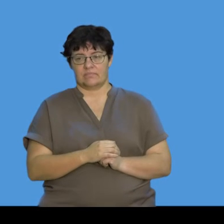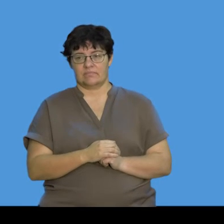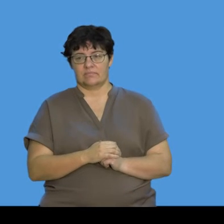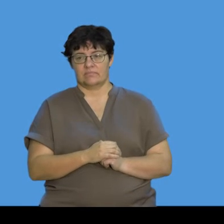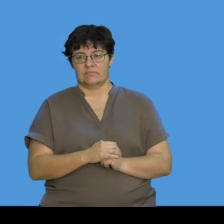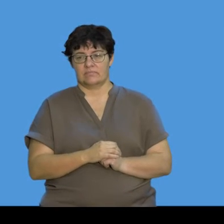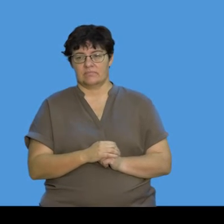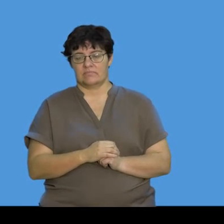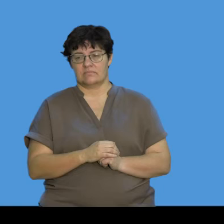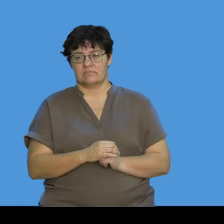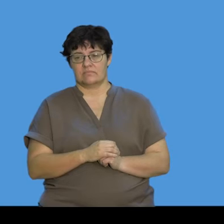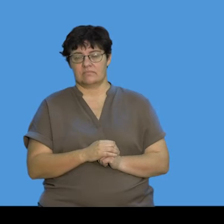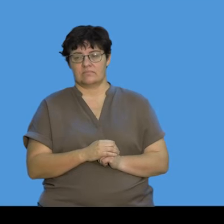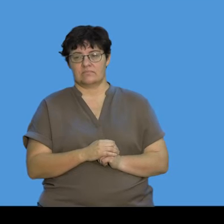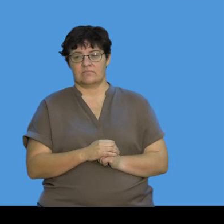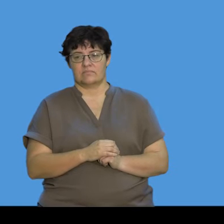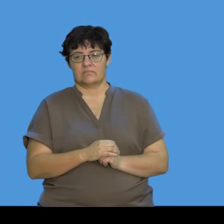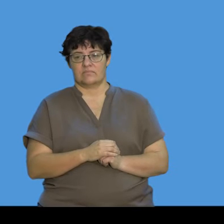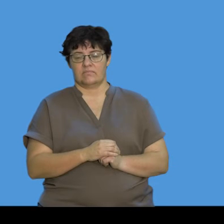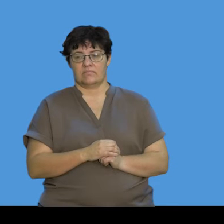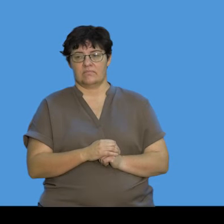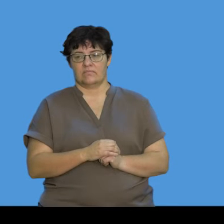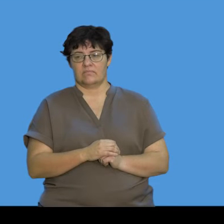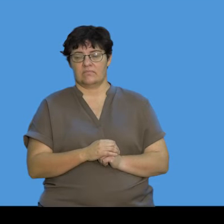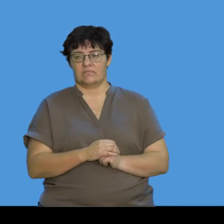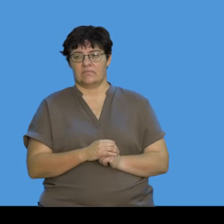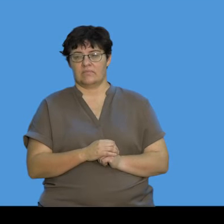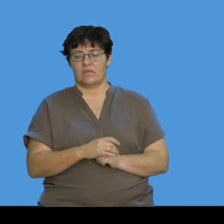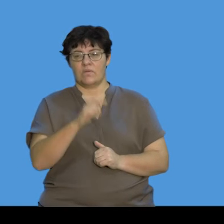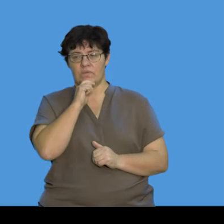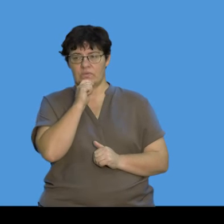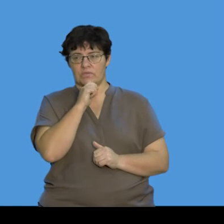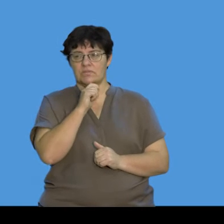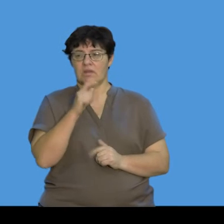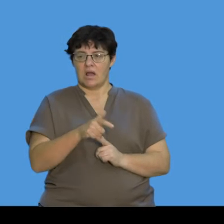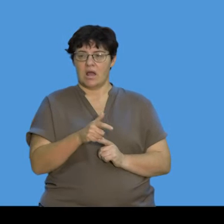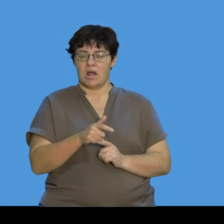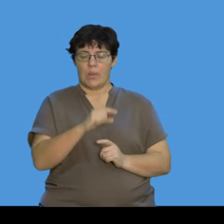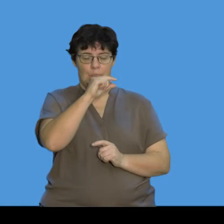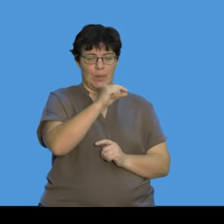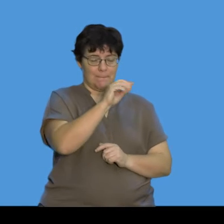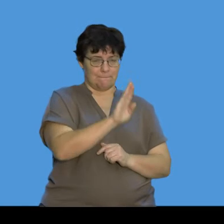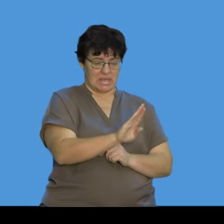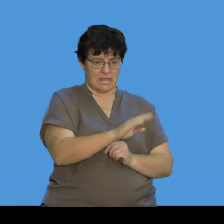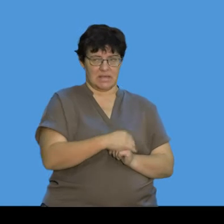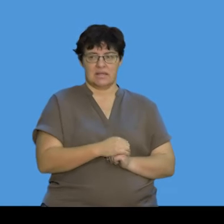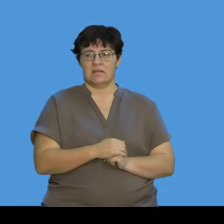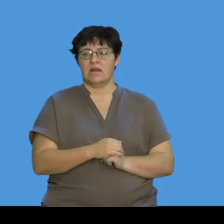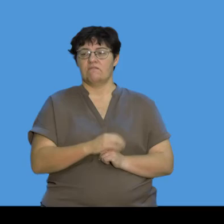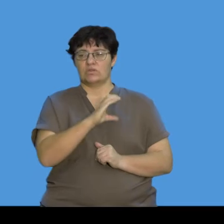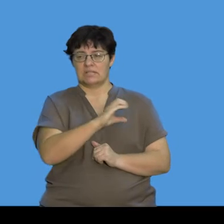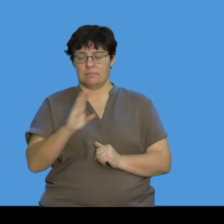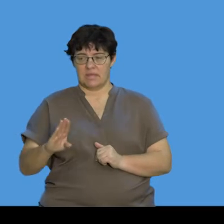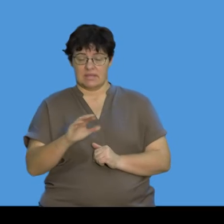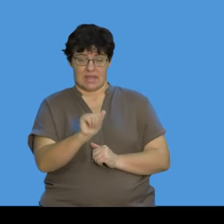BC squared. And then if we use the small letters, the small letter for AC is B,